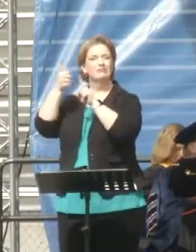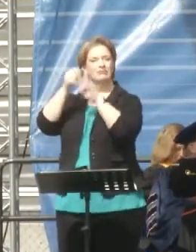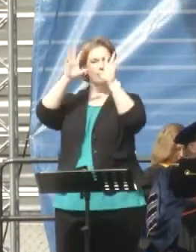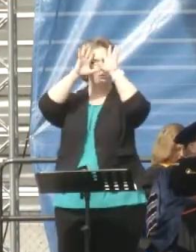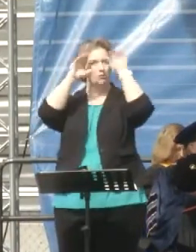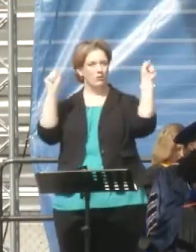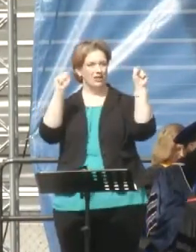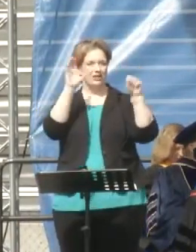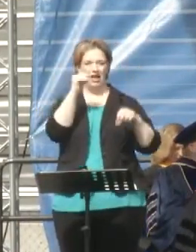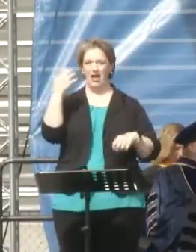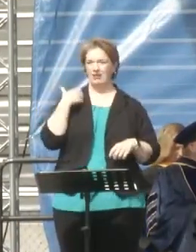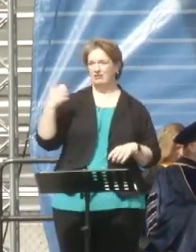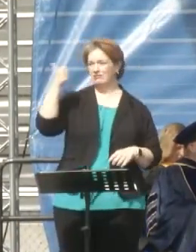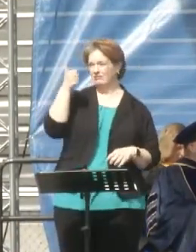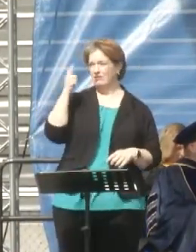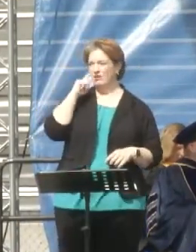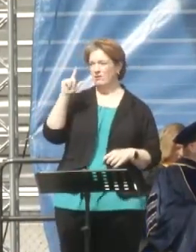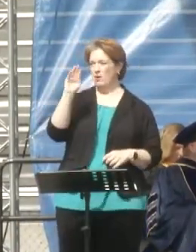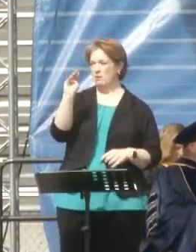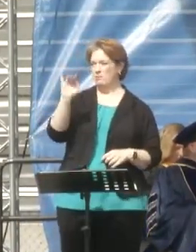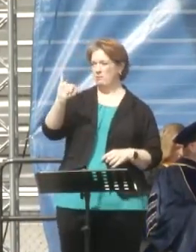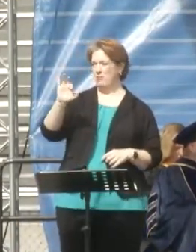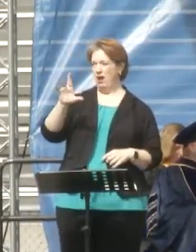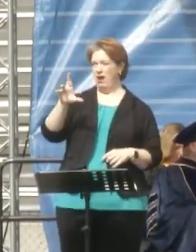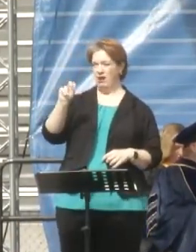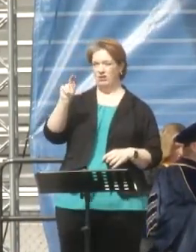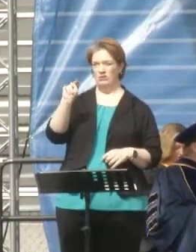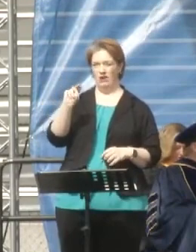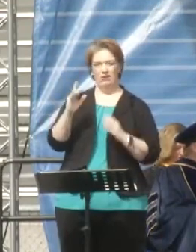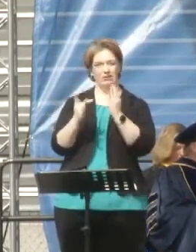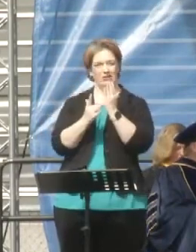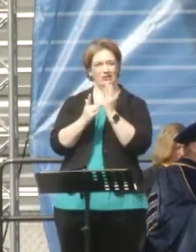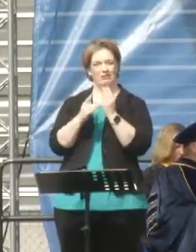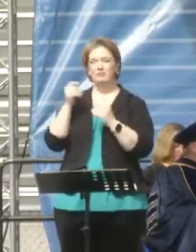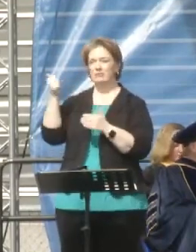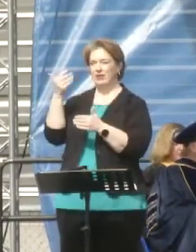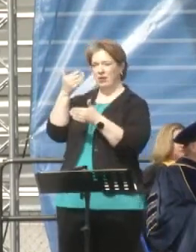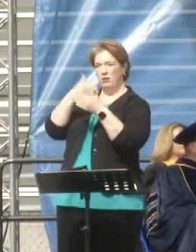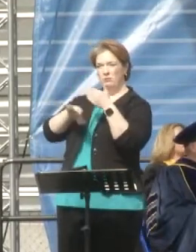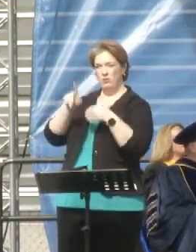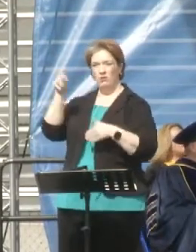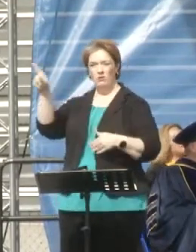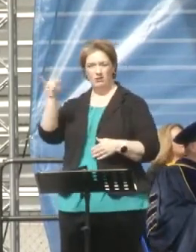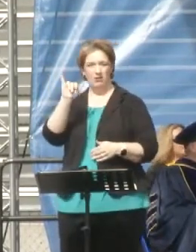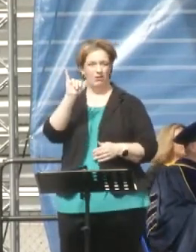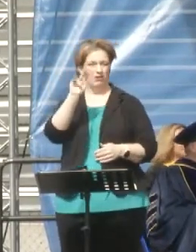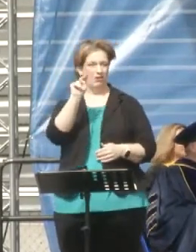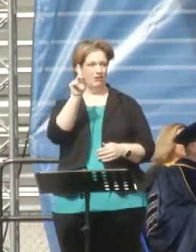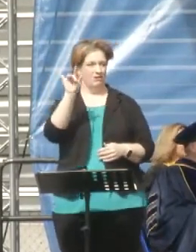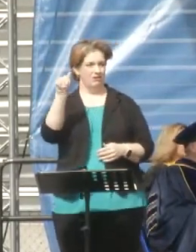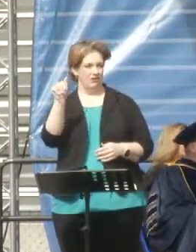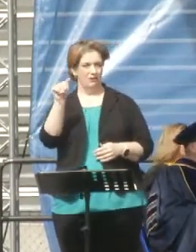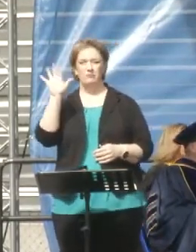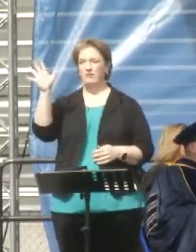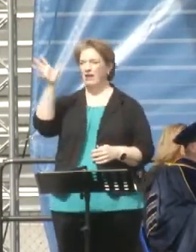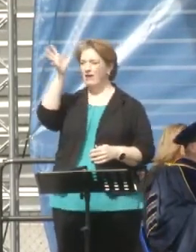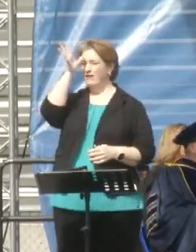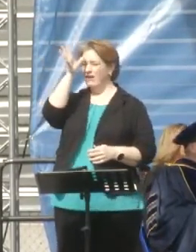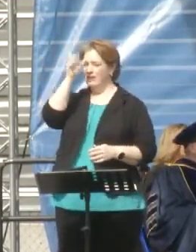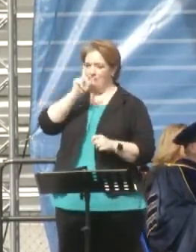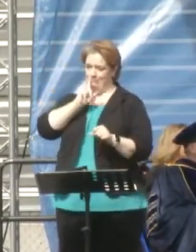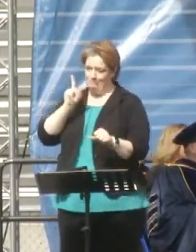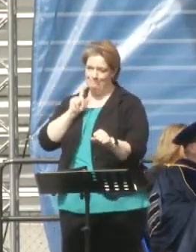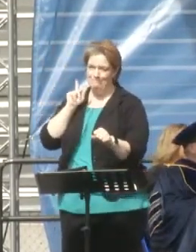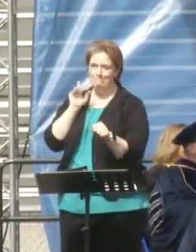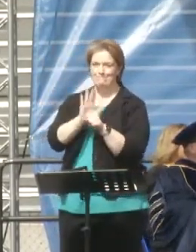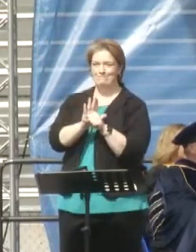Technology, with an honorary doctorate. Born in Kanpur, India, Sanjay's father was passionate